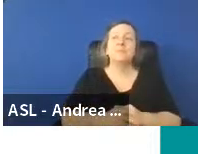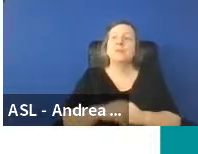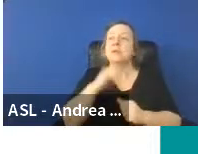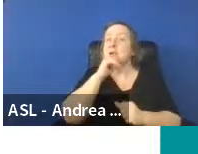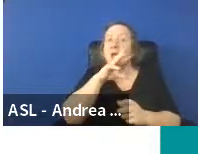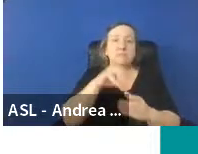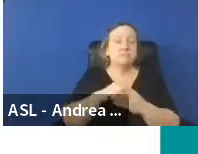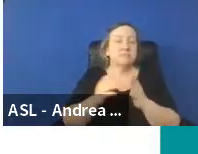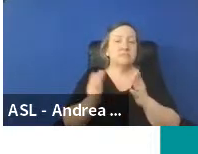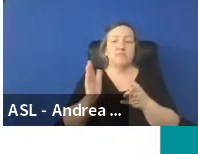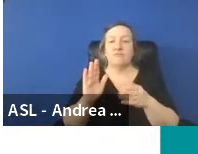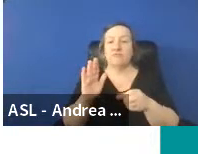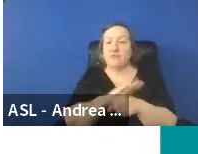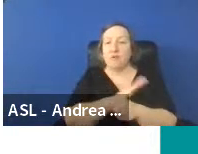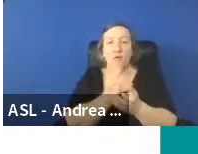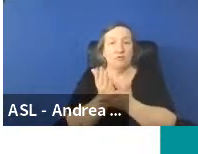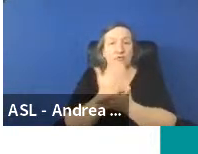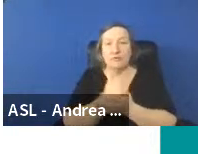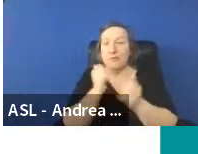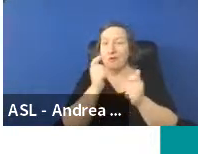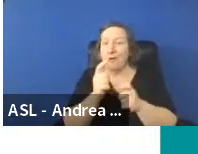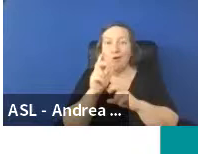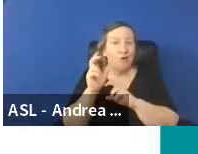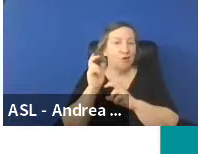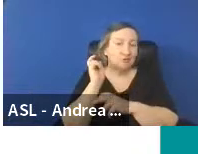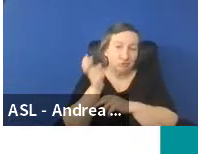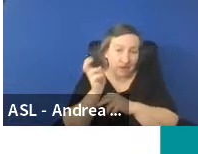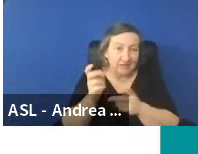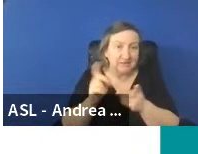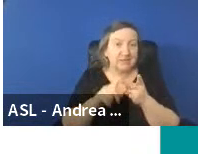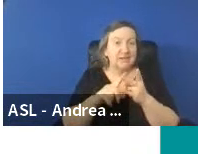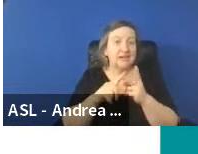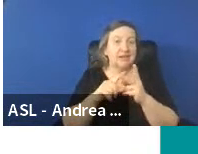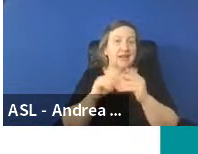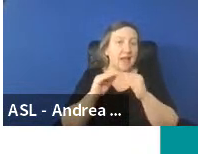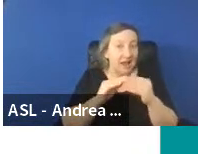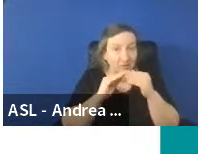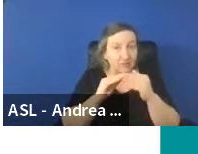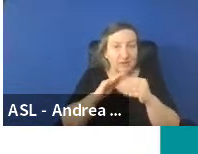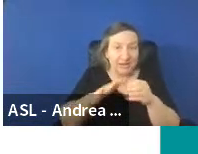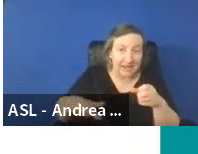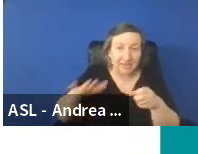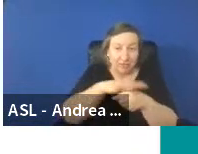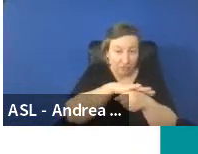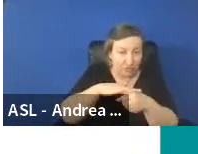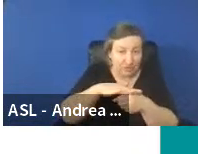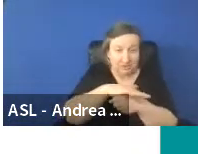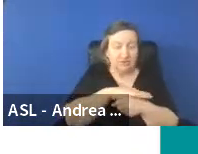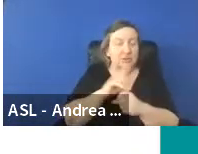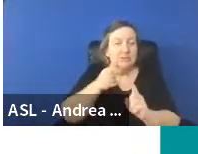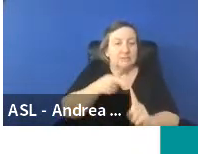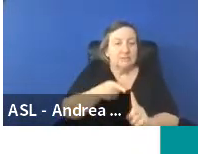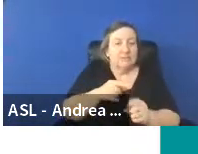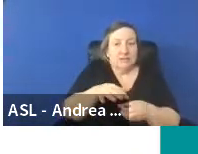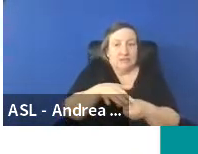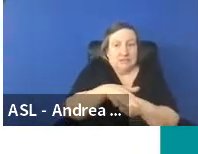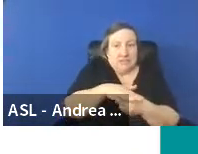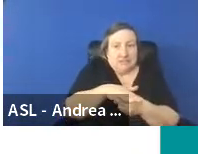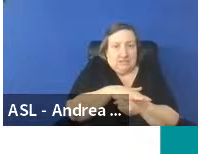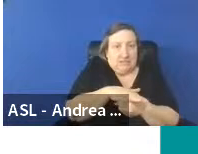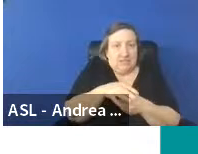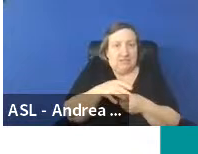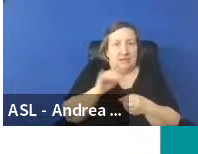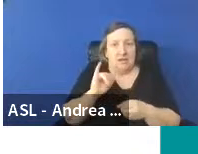comprehensive review of all transit investments and equity initiatives in the region. It's focused specifically on what would change